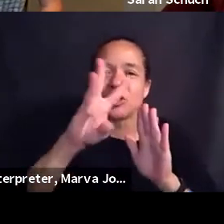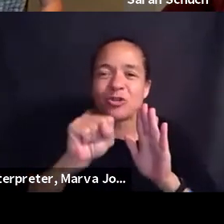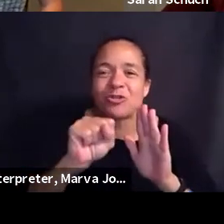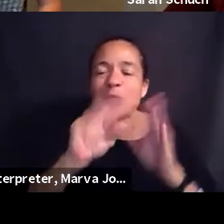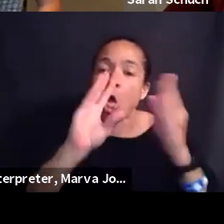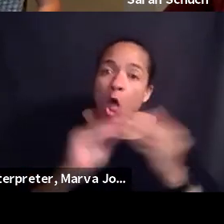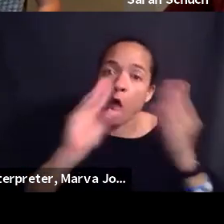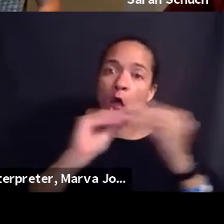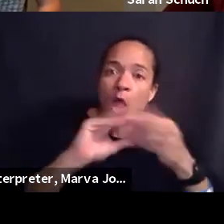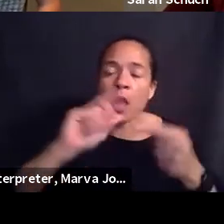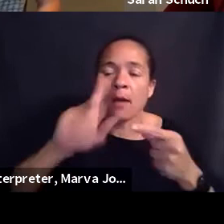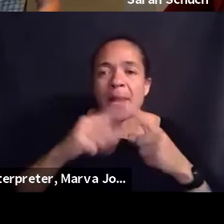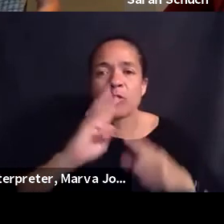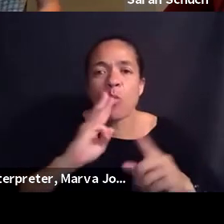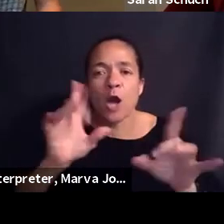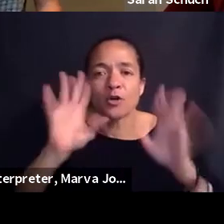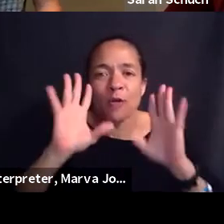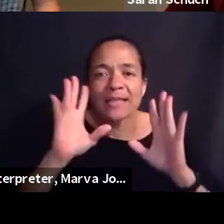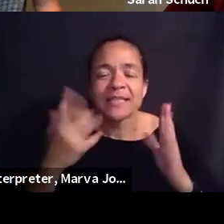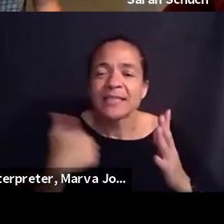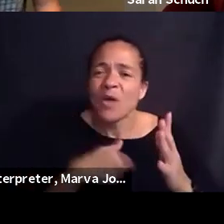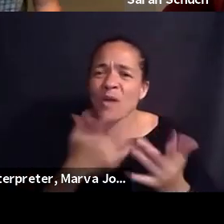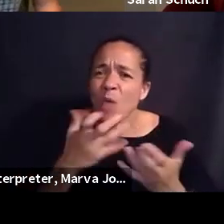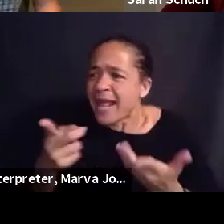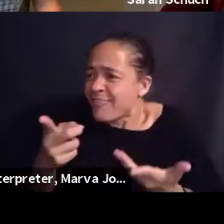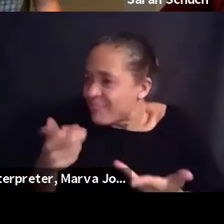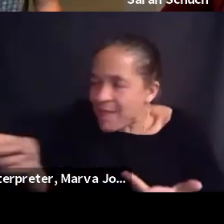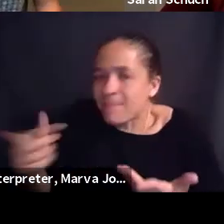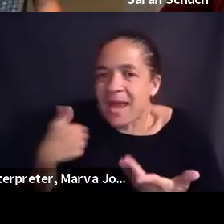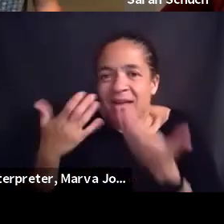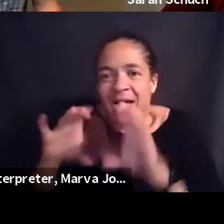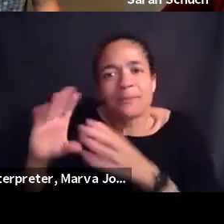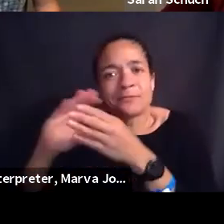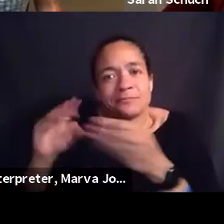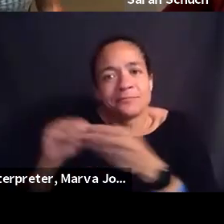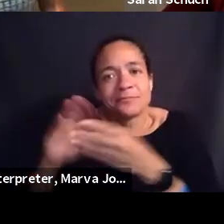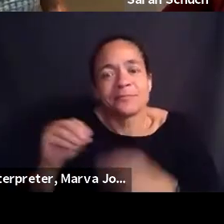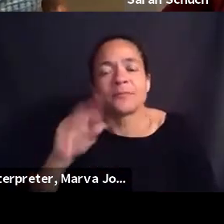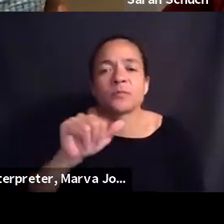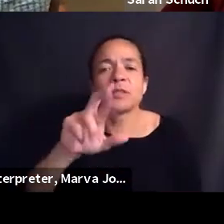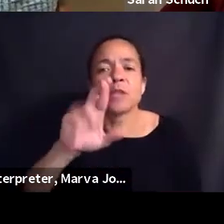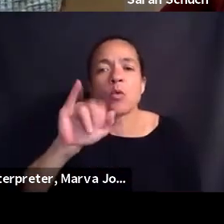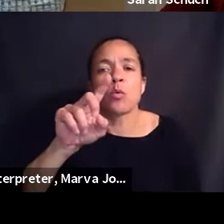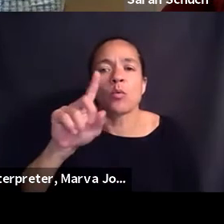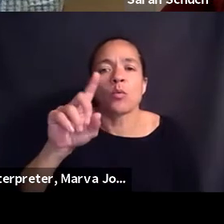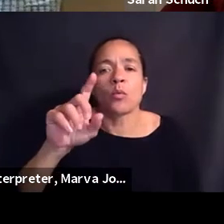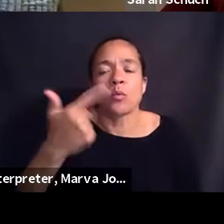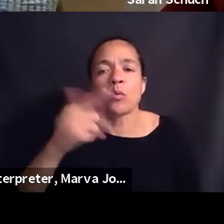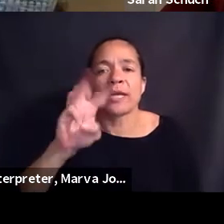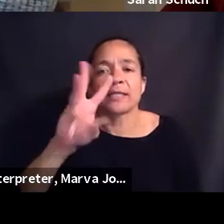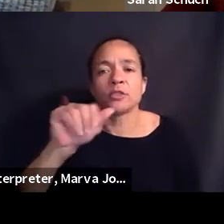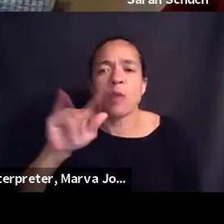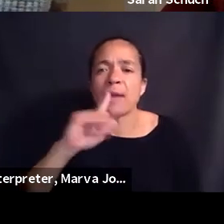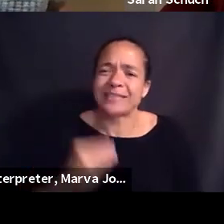And we wanted them to have a chance to tell it too. And so Ridgeway kind of was inspired by another publication out of